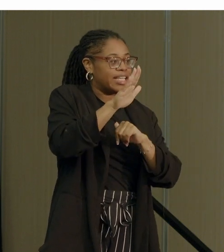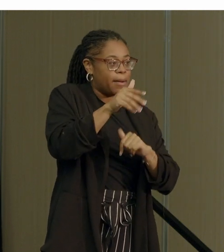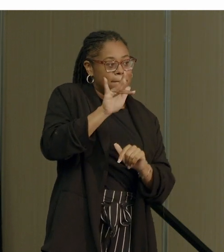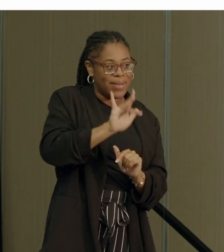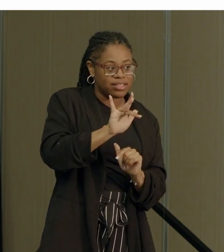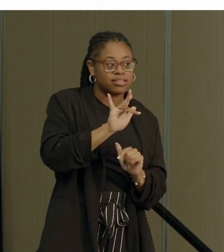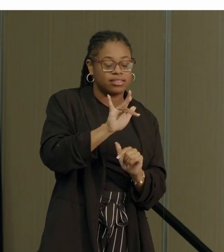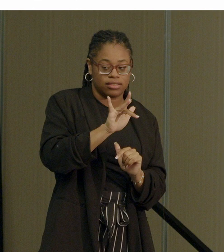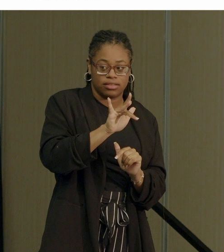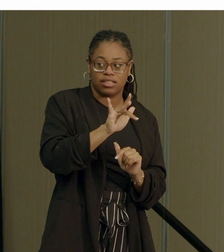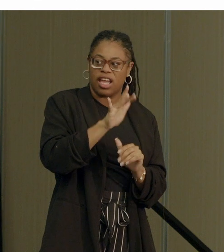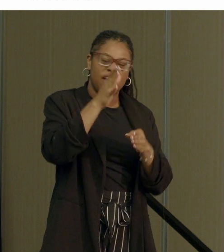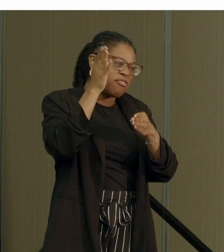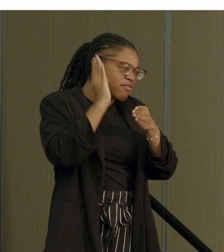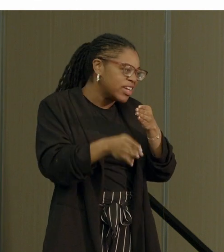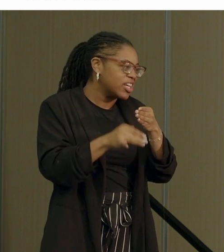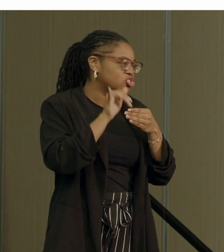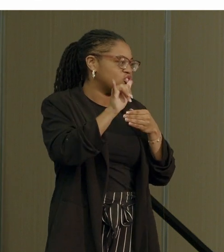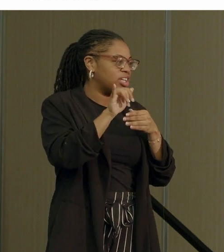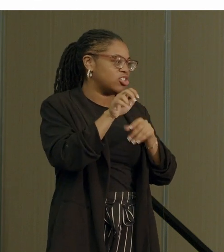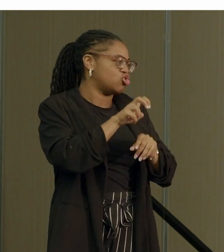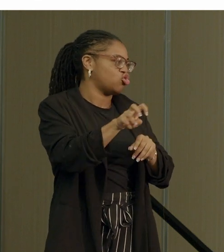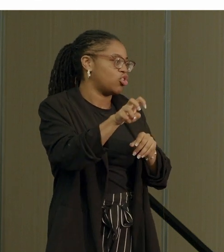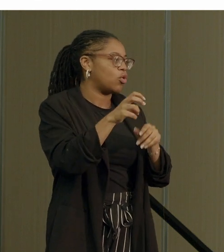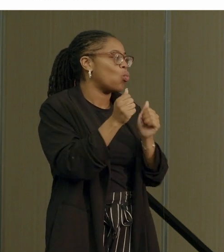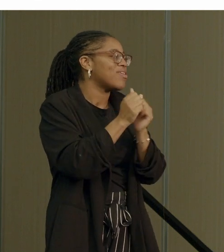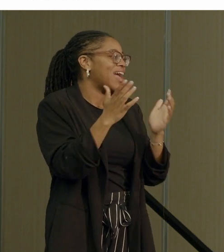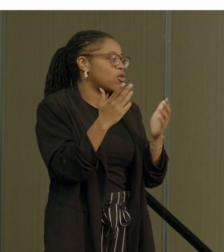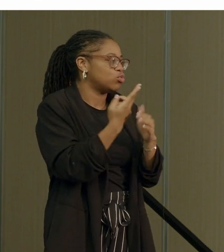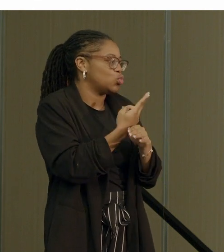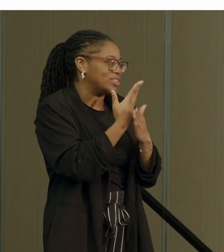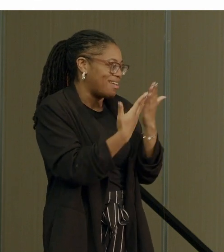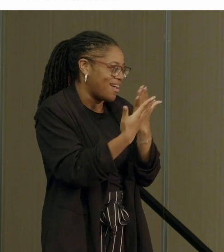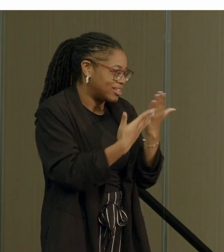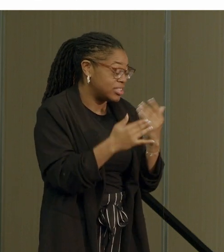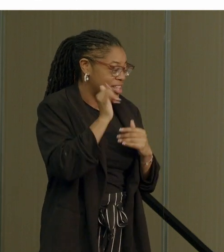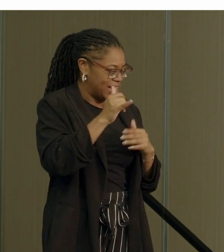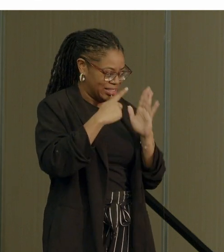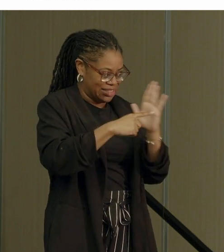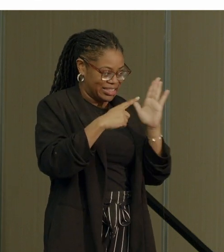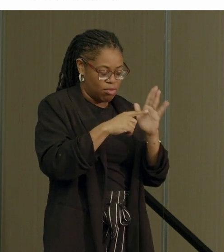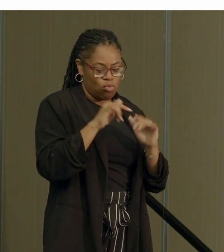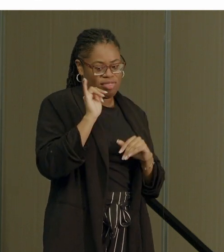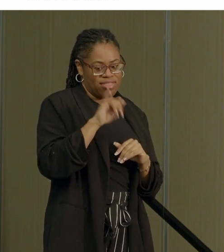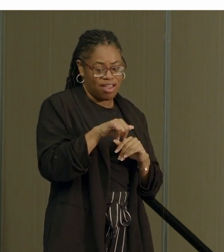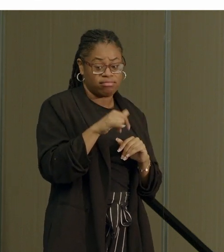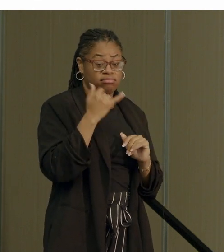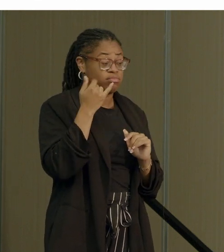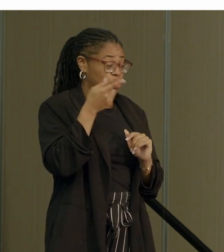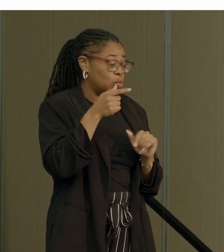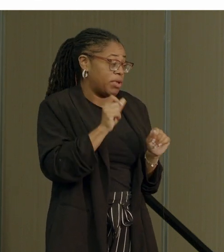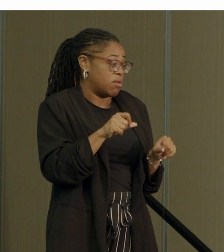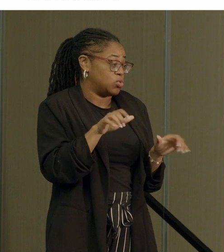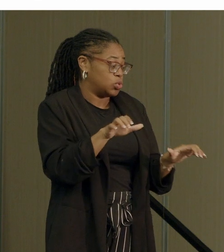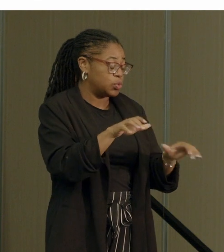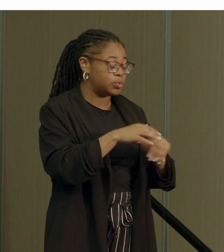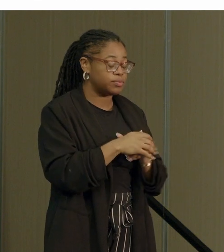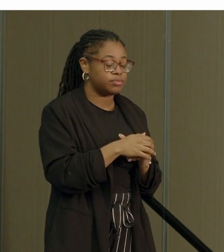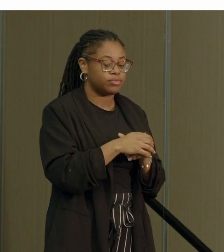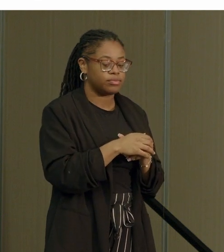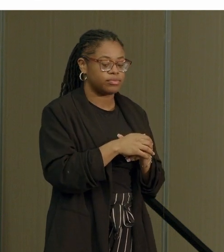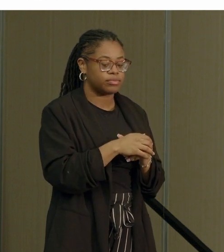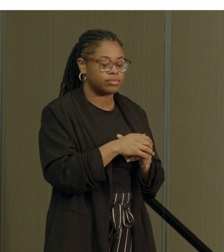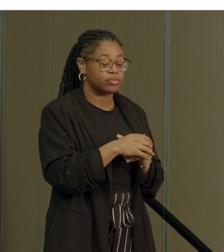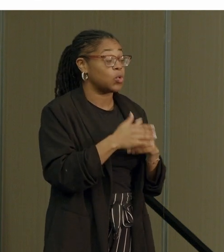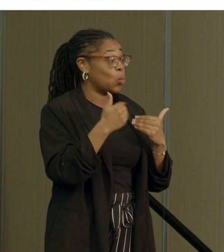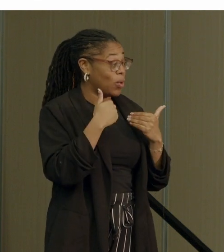and finish the journey completely hands-free. So that's an example of what you will be able to do. We